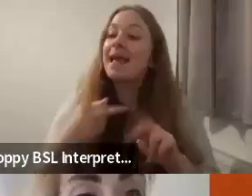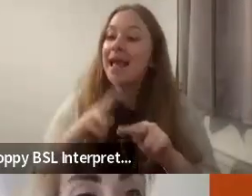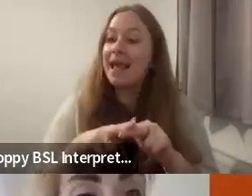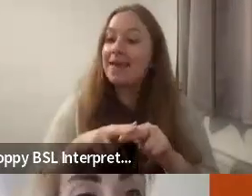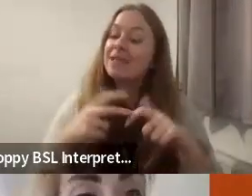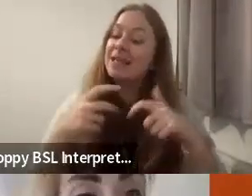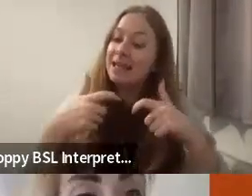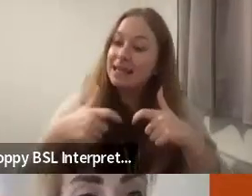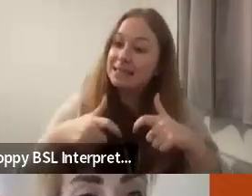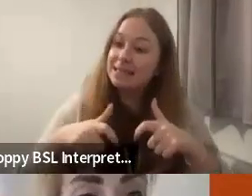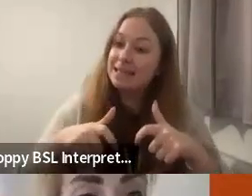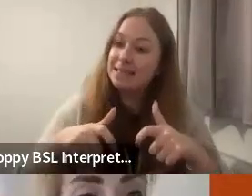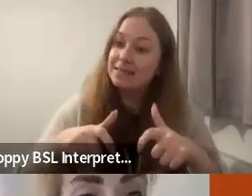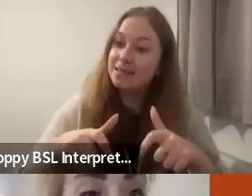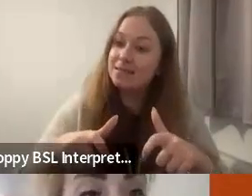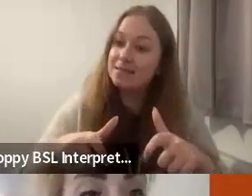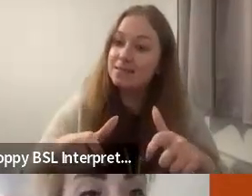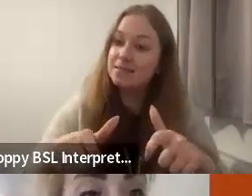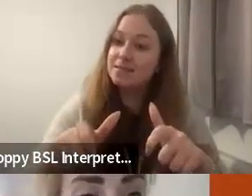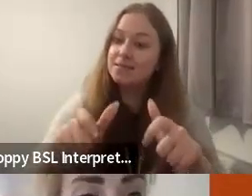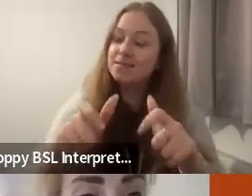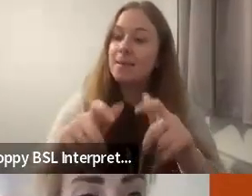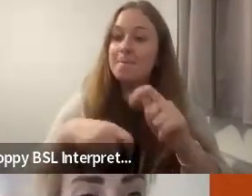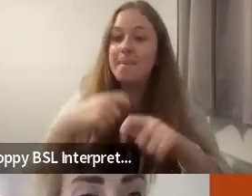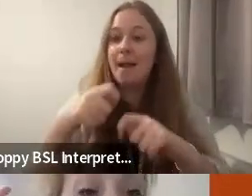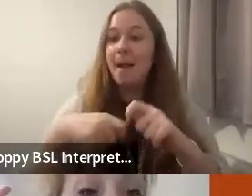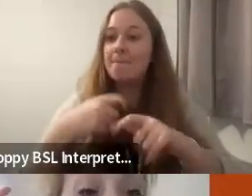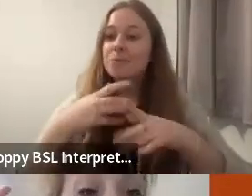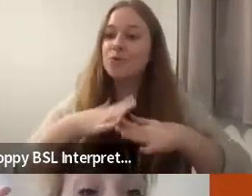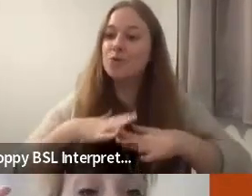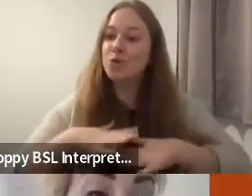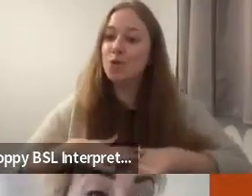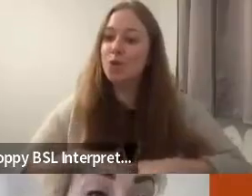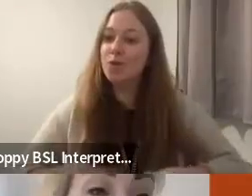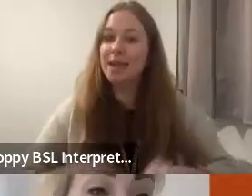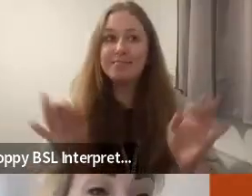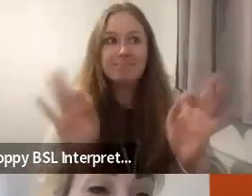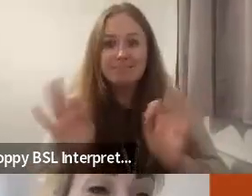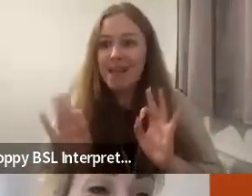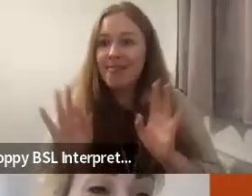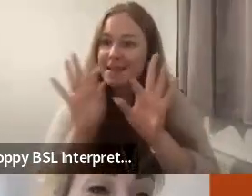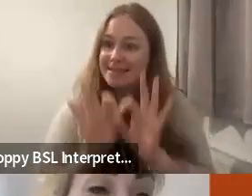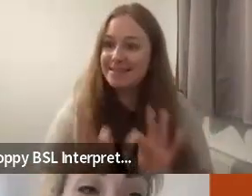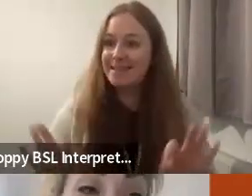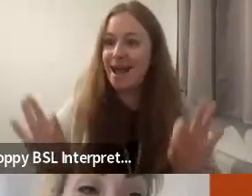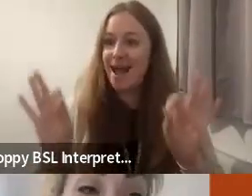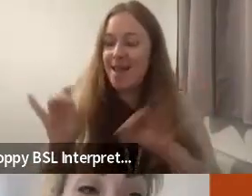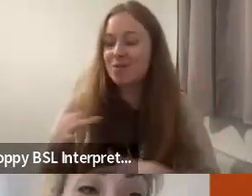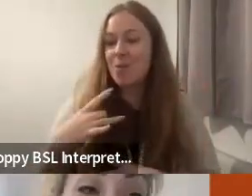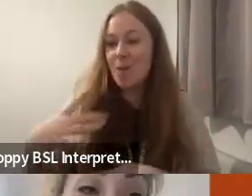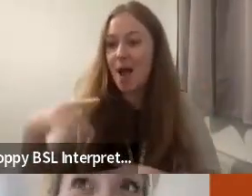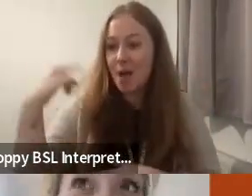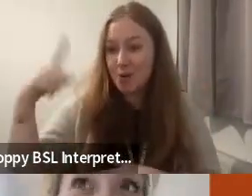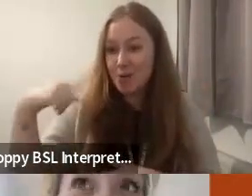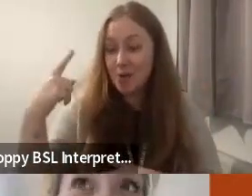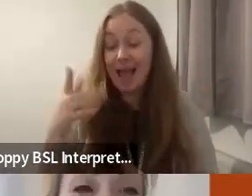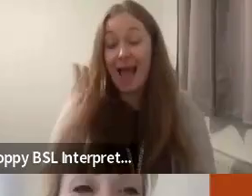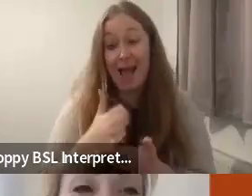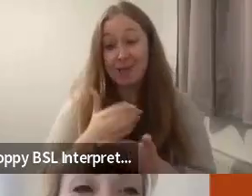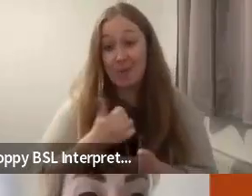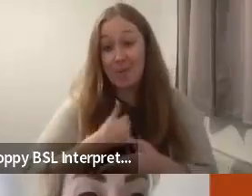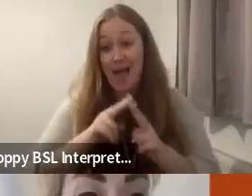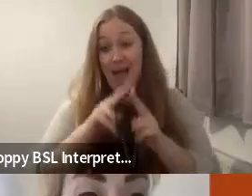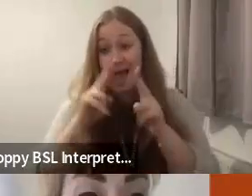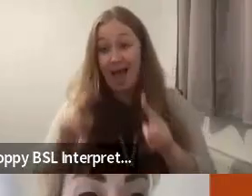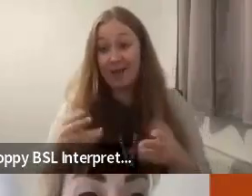the silence that can sometimes be a little bit unnerving. And actually, in our household now, what happens is we